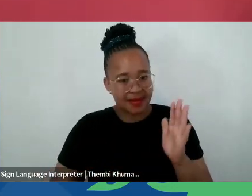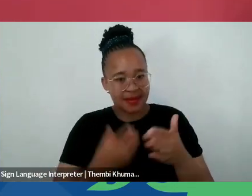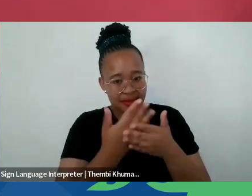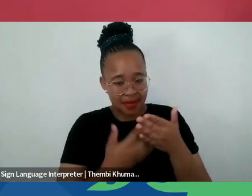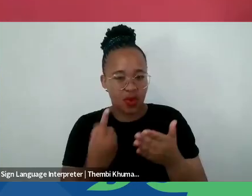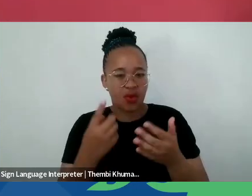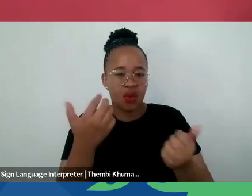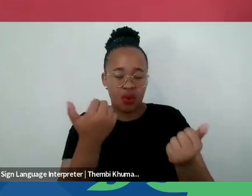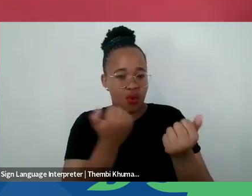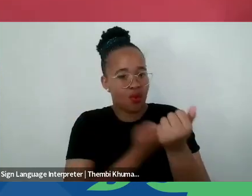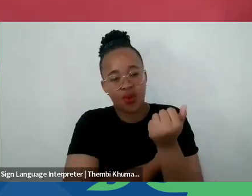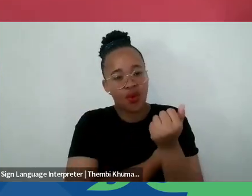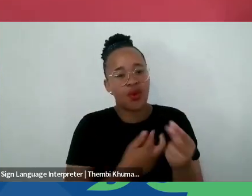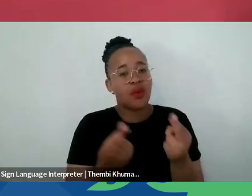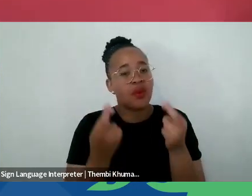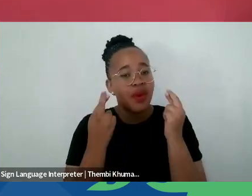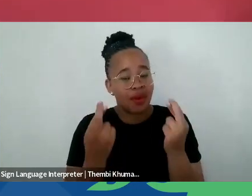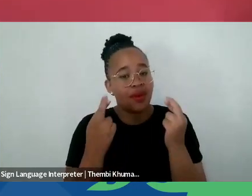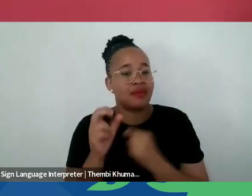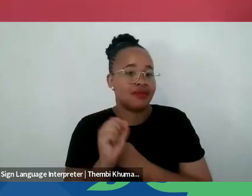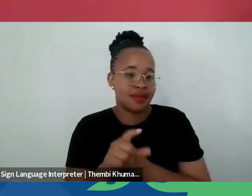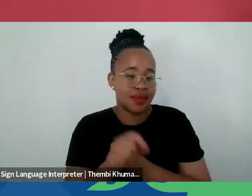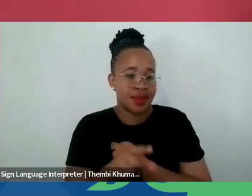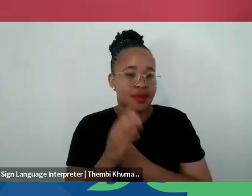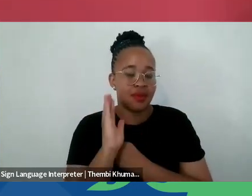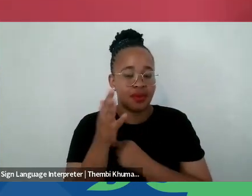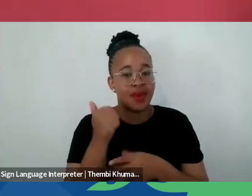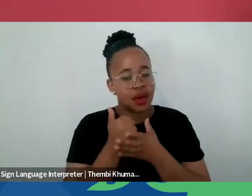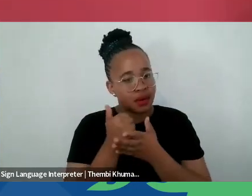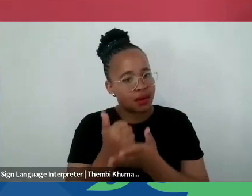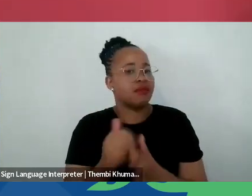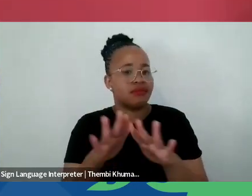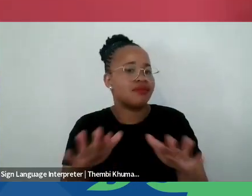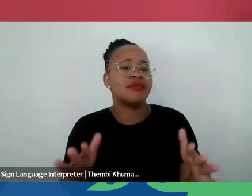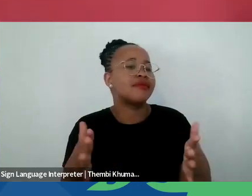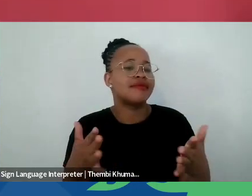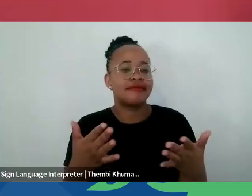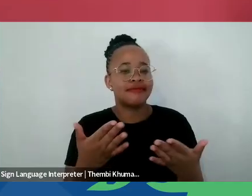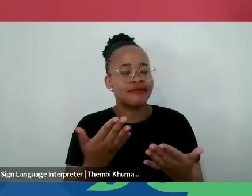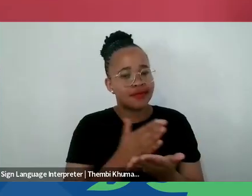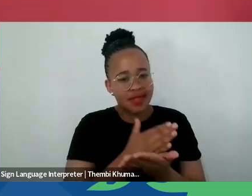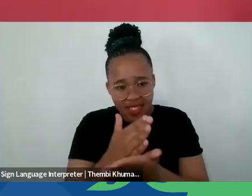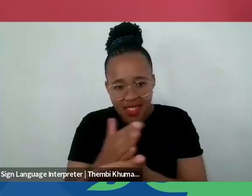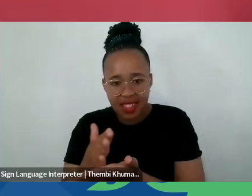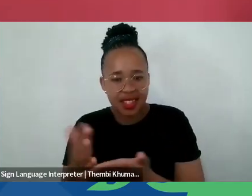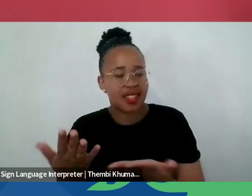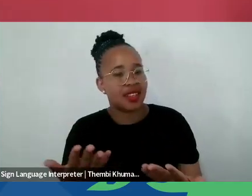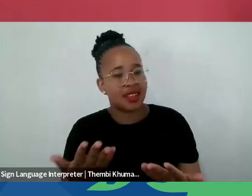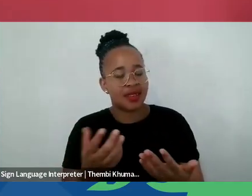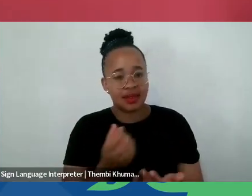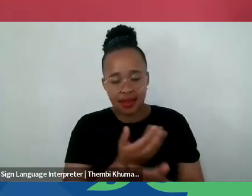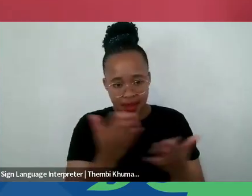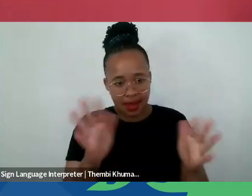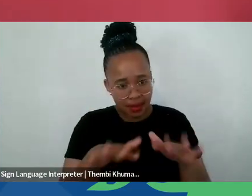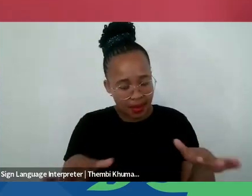useful tool. We encourage people to use them, to share them, and to really improve our understanding of drugs and of